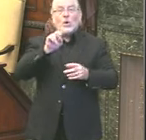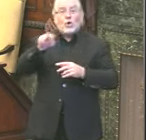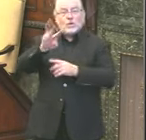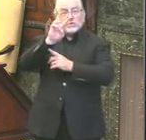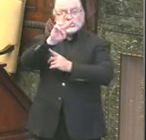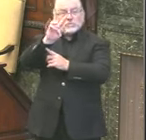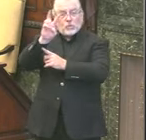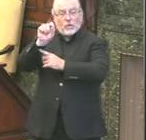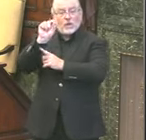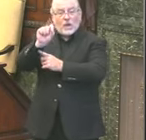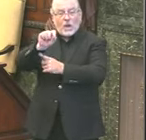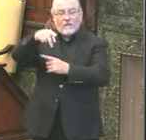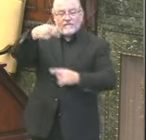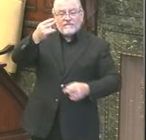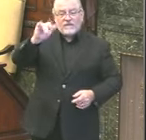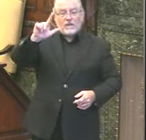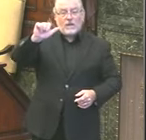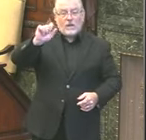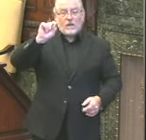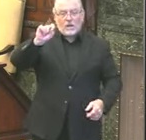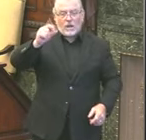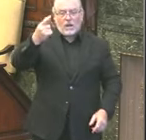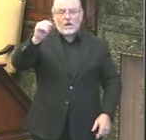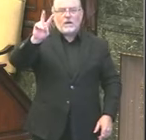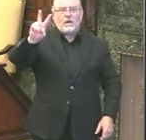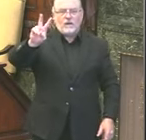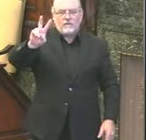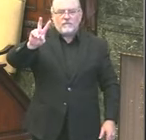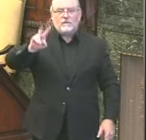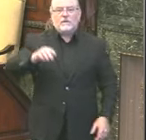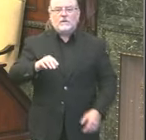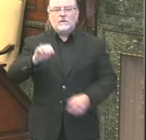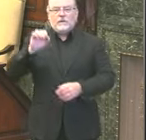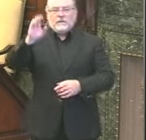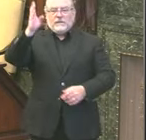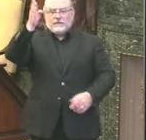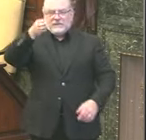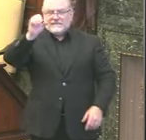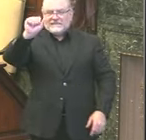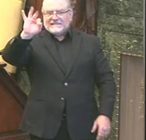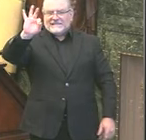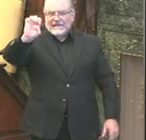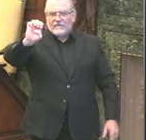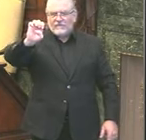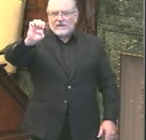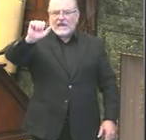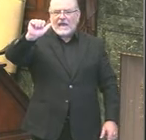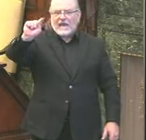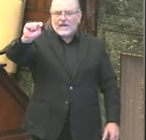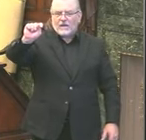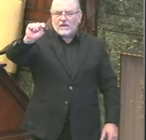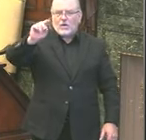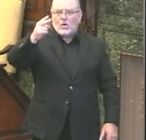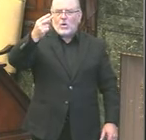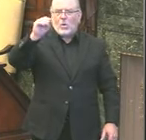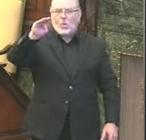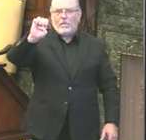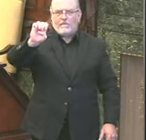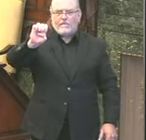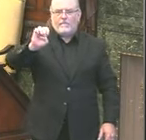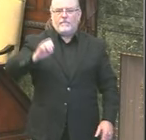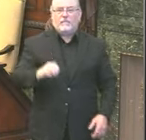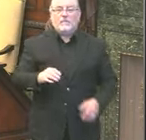www.phila.gov/safer-at-home. For individuals, rules are pretty simple. Masks, distance, hand washing. Thanks very